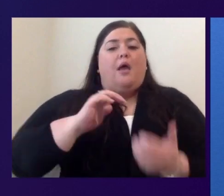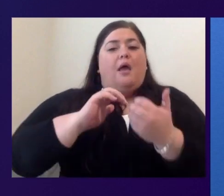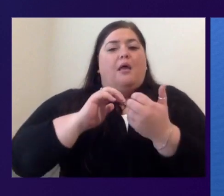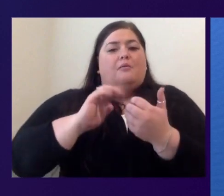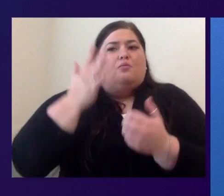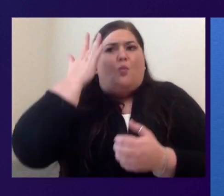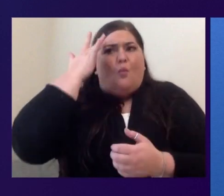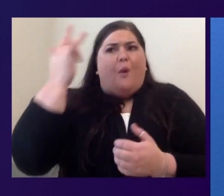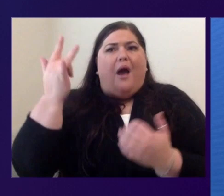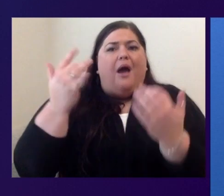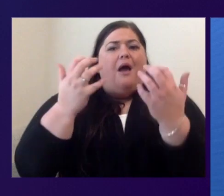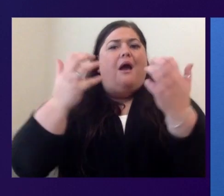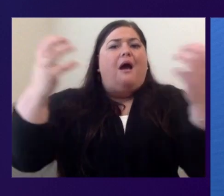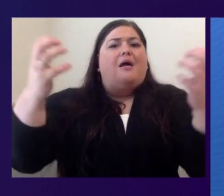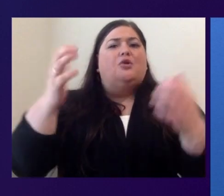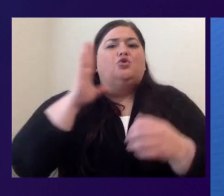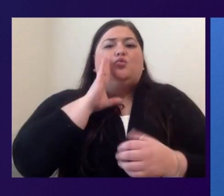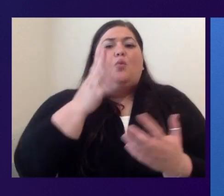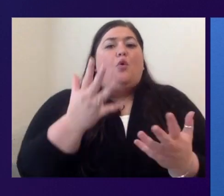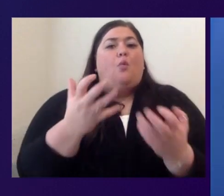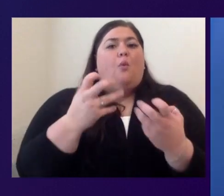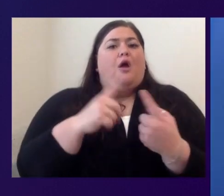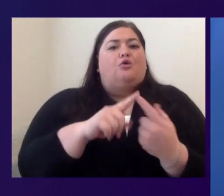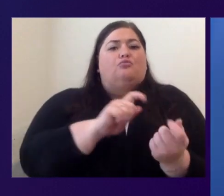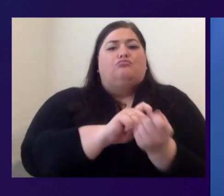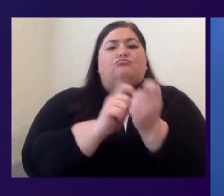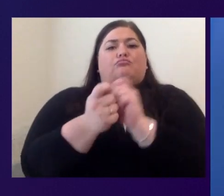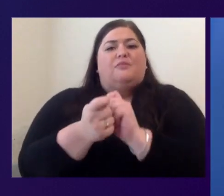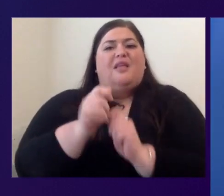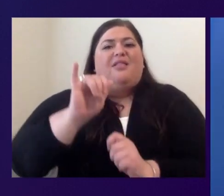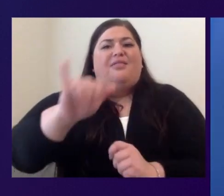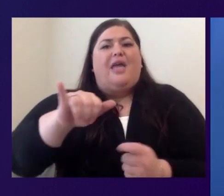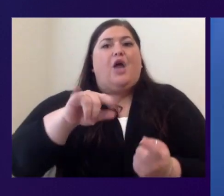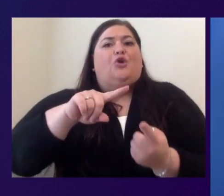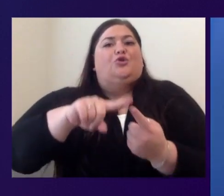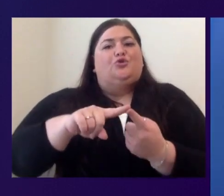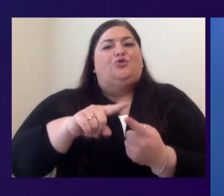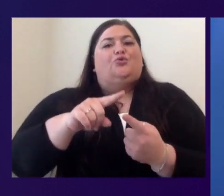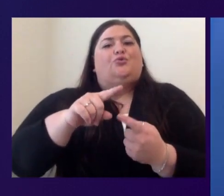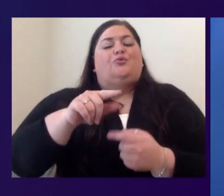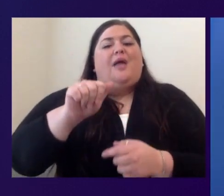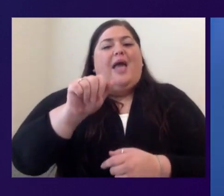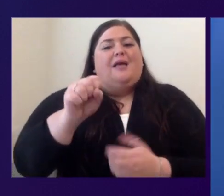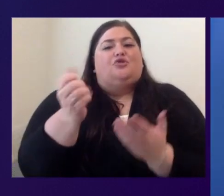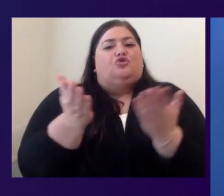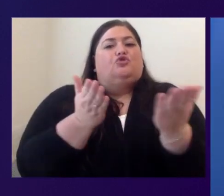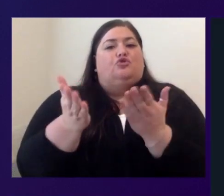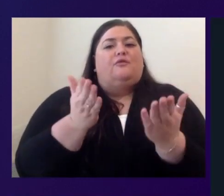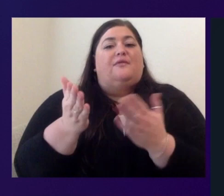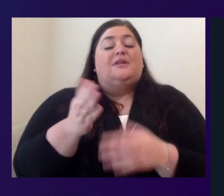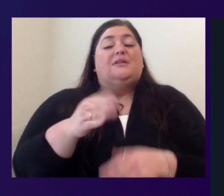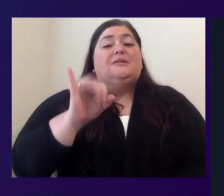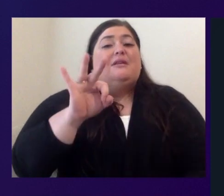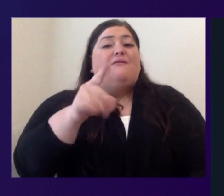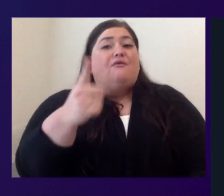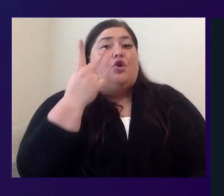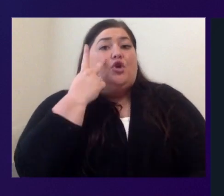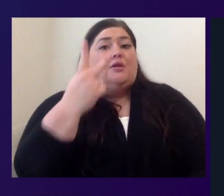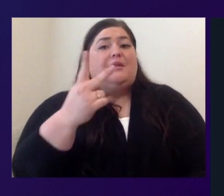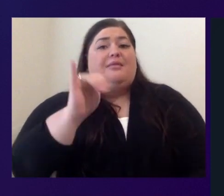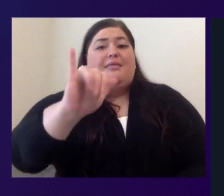to convert their on-premise app into software as a service. Yeah. If you look at my slide, there was a survey conducted